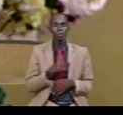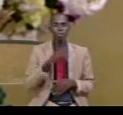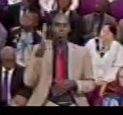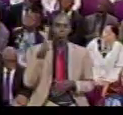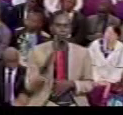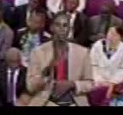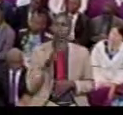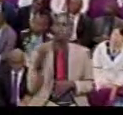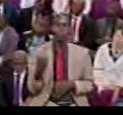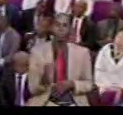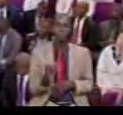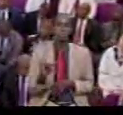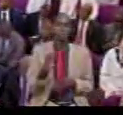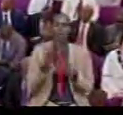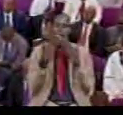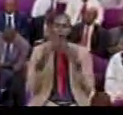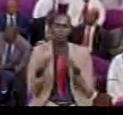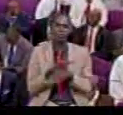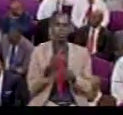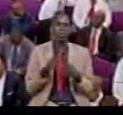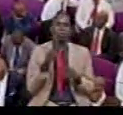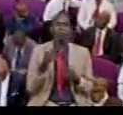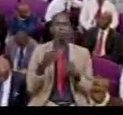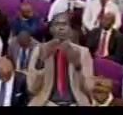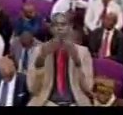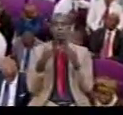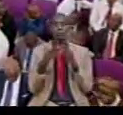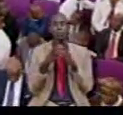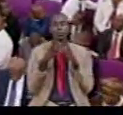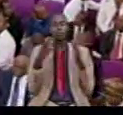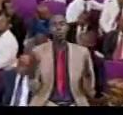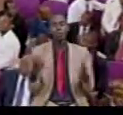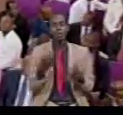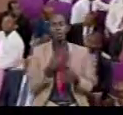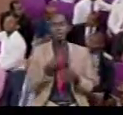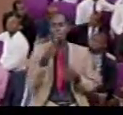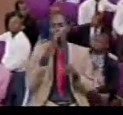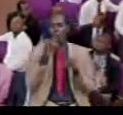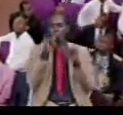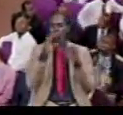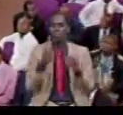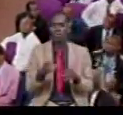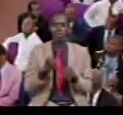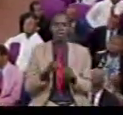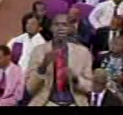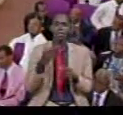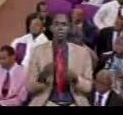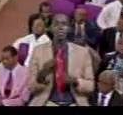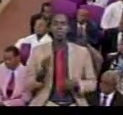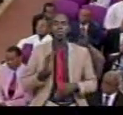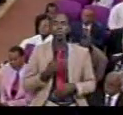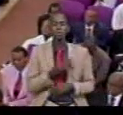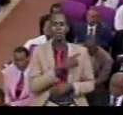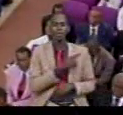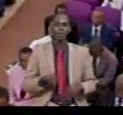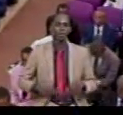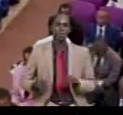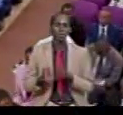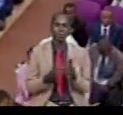you. Thank you so very much, and be blessed in the name of our Lord Jesus Christ.